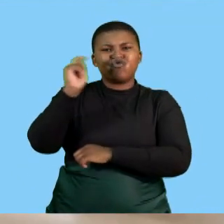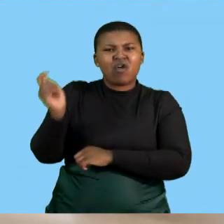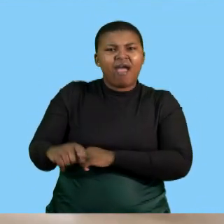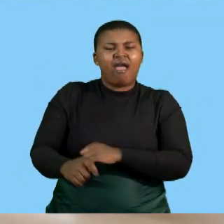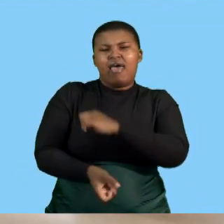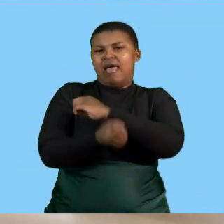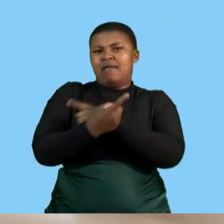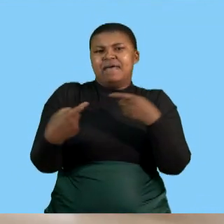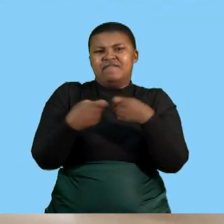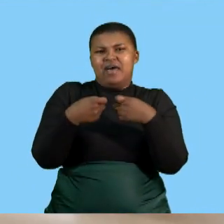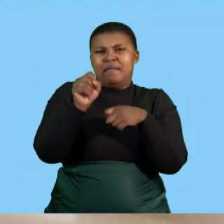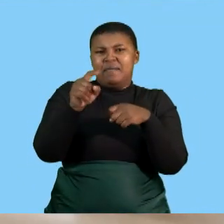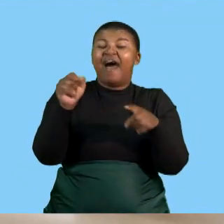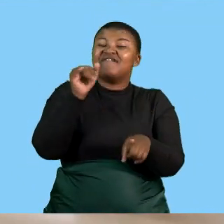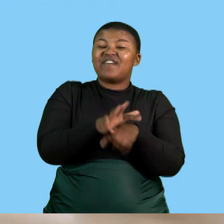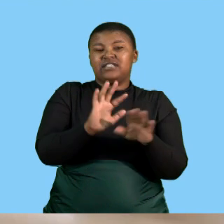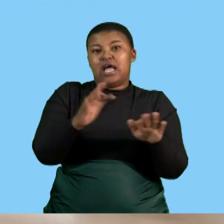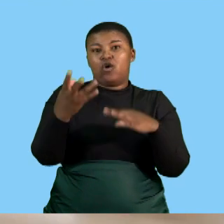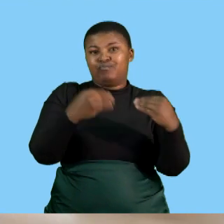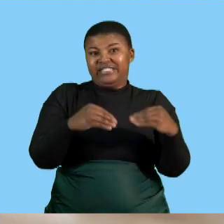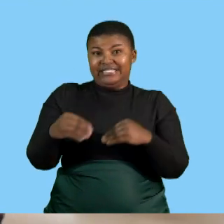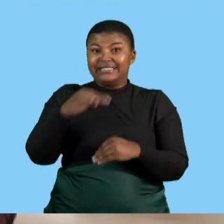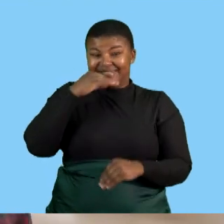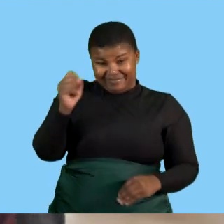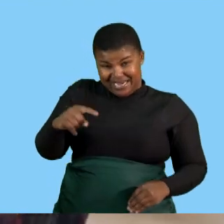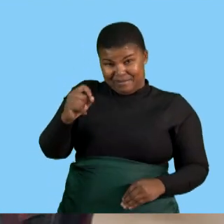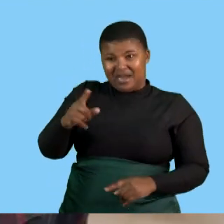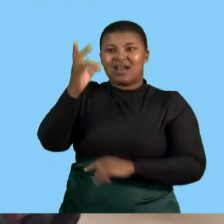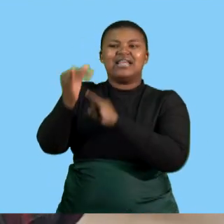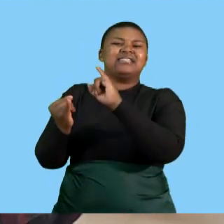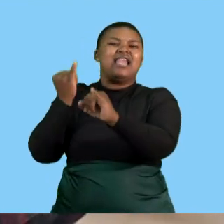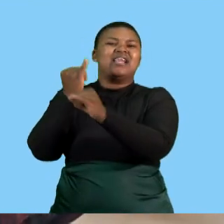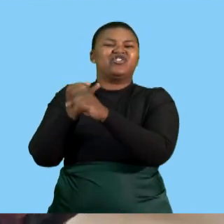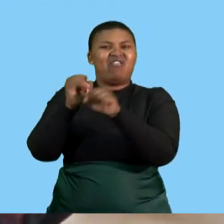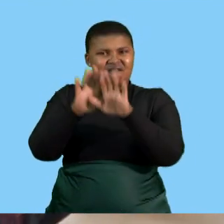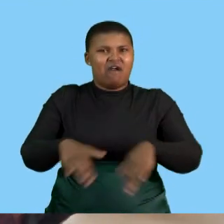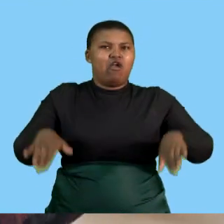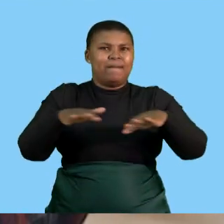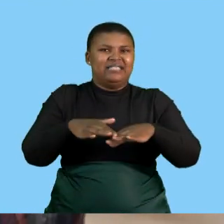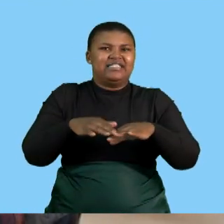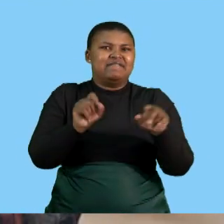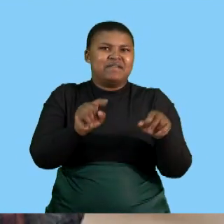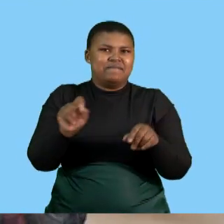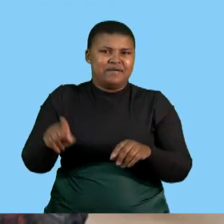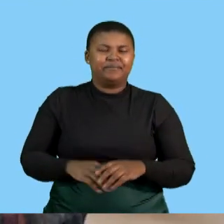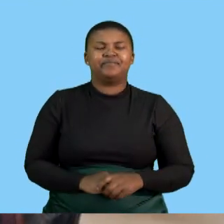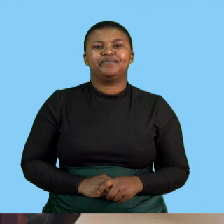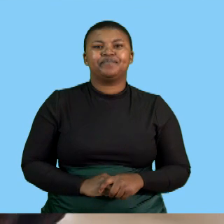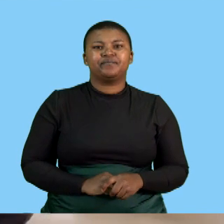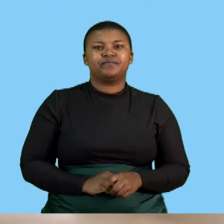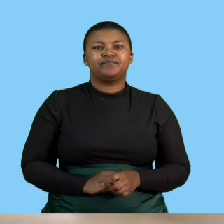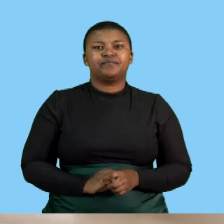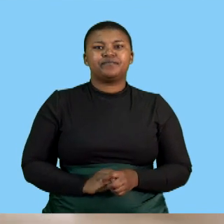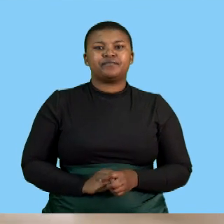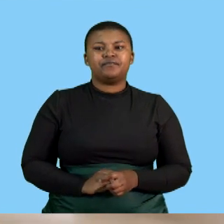is all then classified as international environmental factors, which can impact your business.